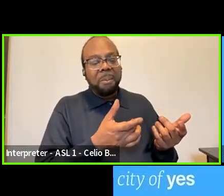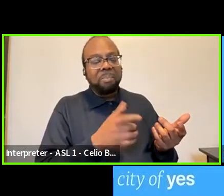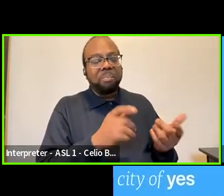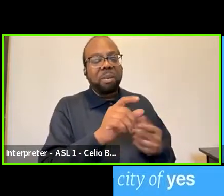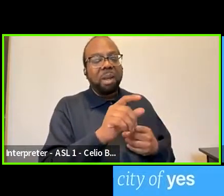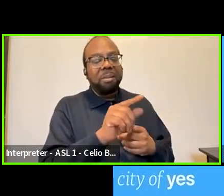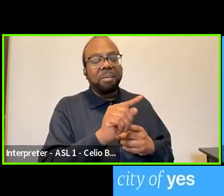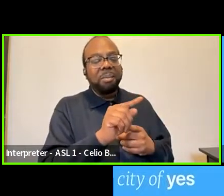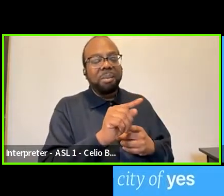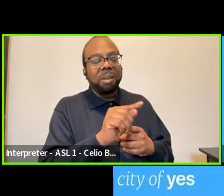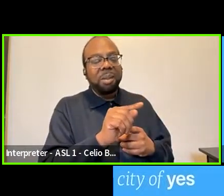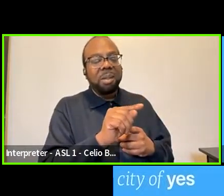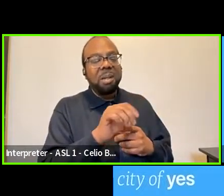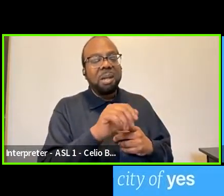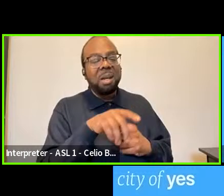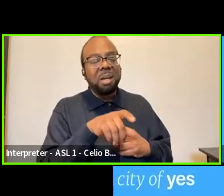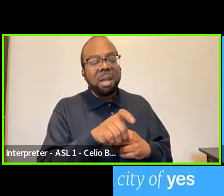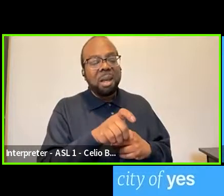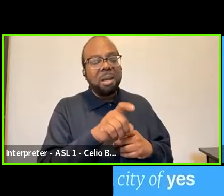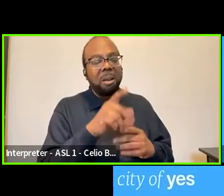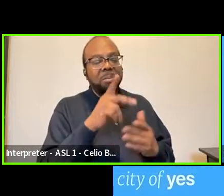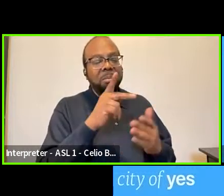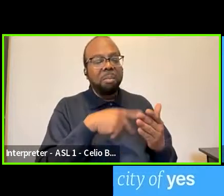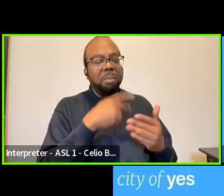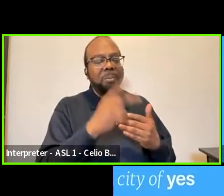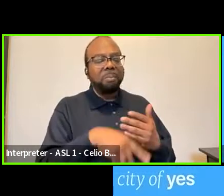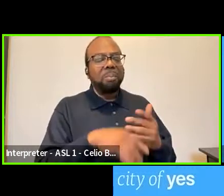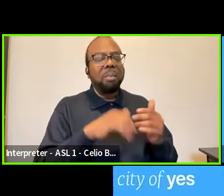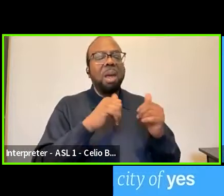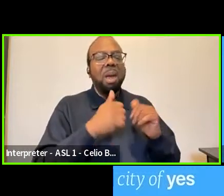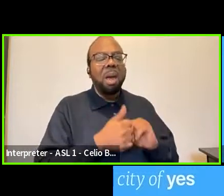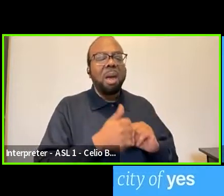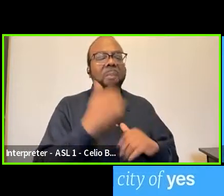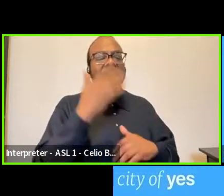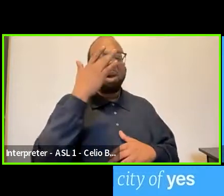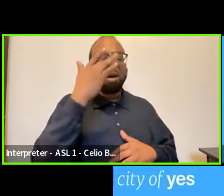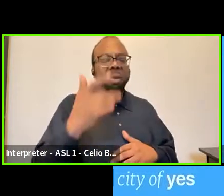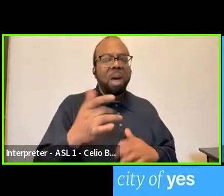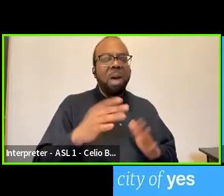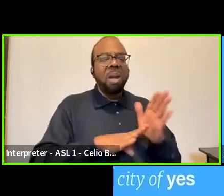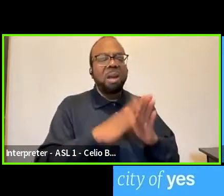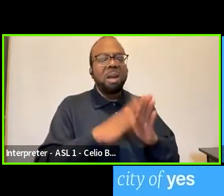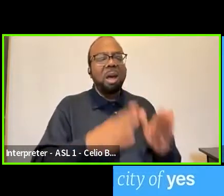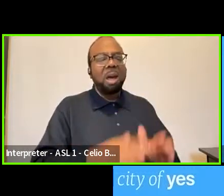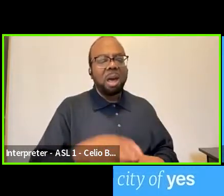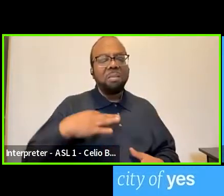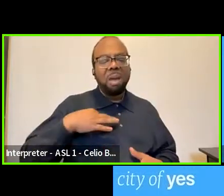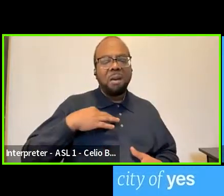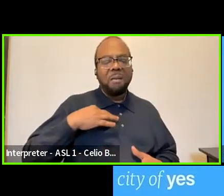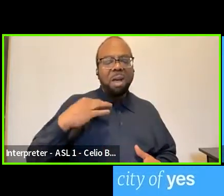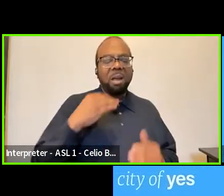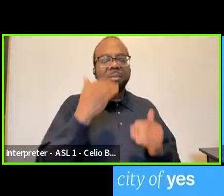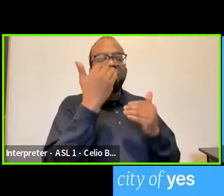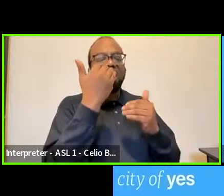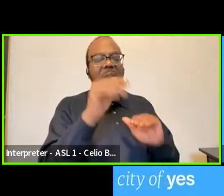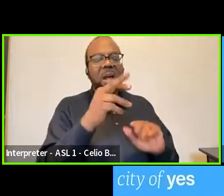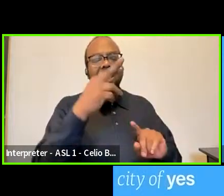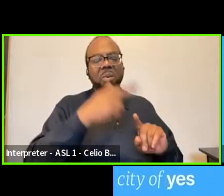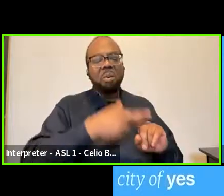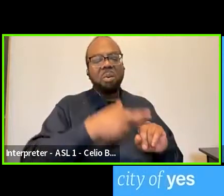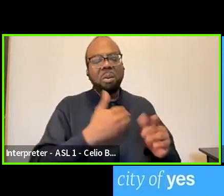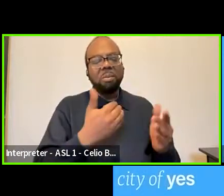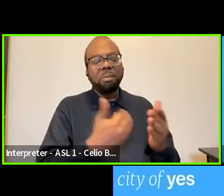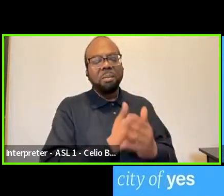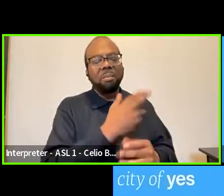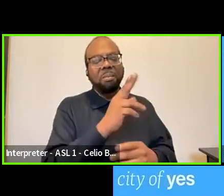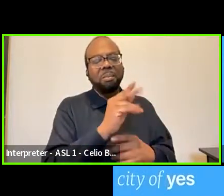tax programs. Um, so how or why would a developer voluntarily restrict the rent of a new unit?